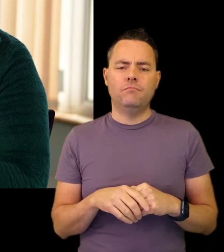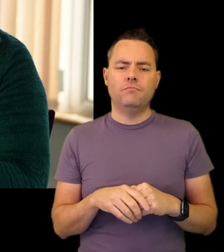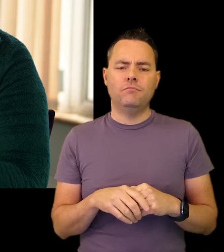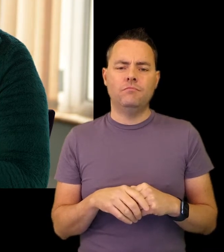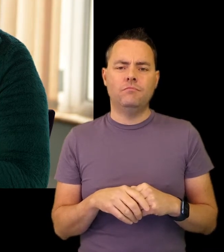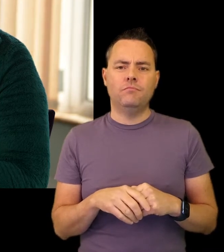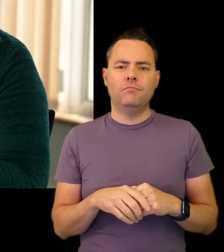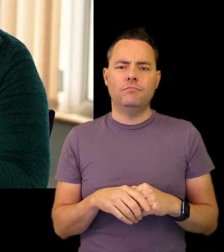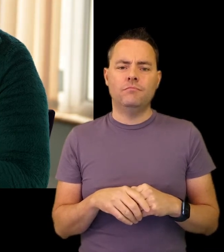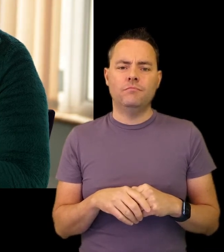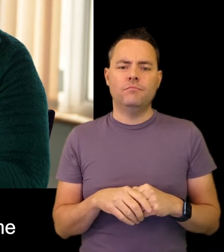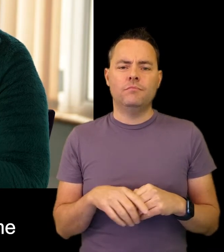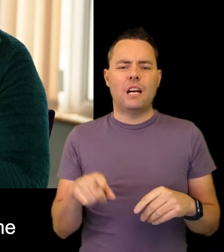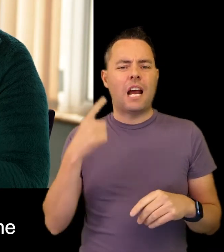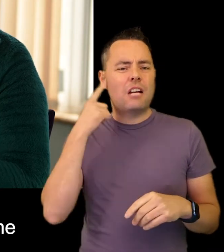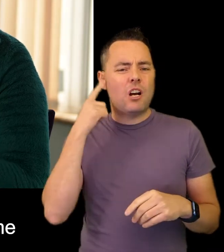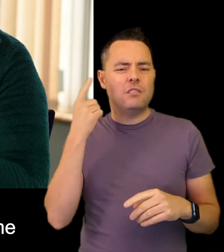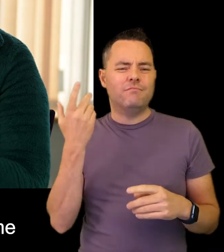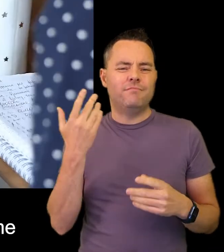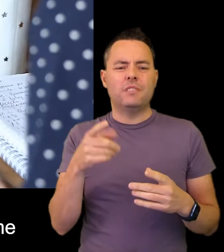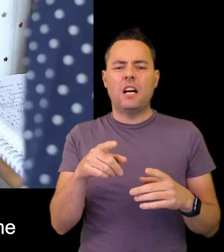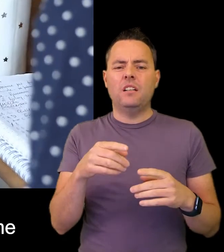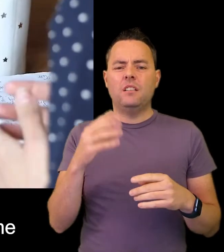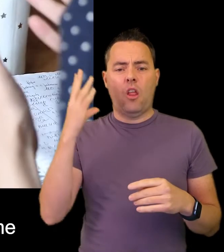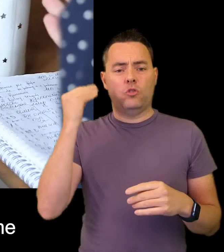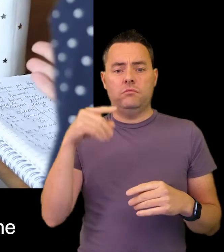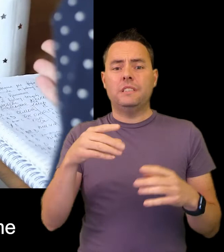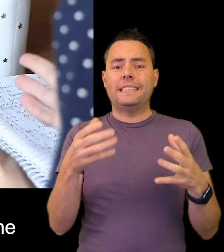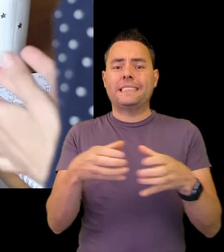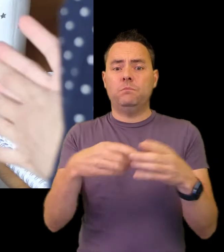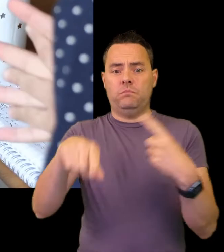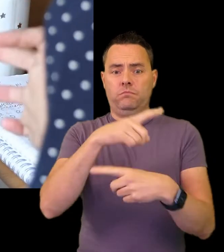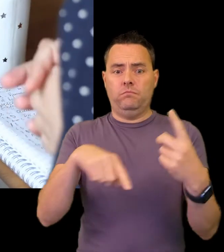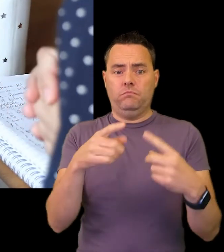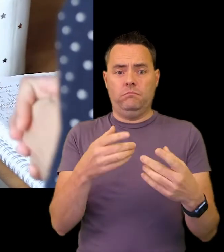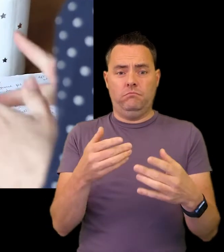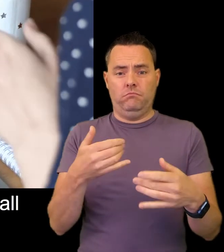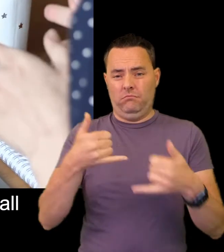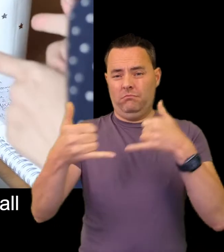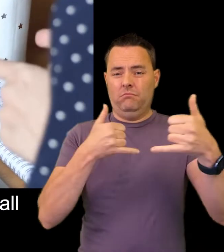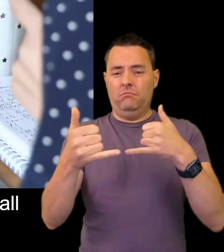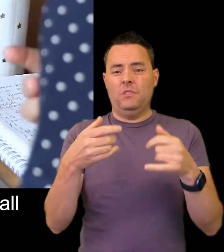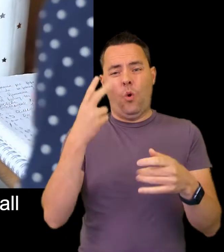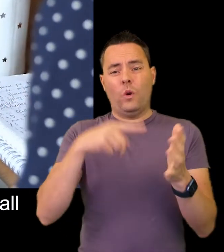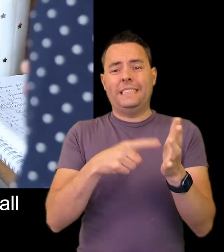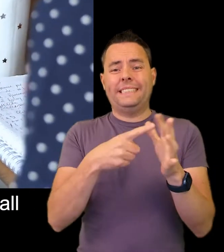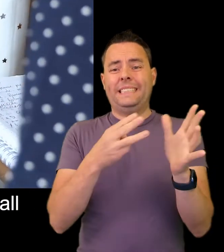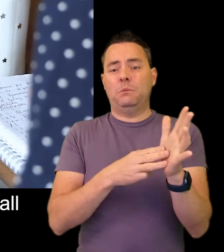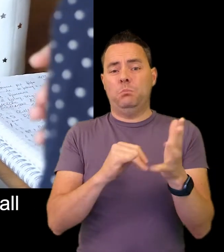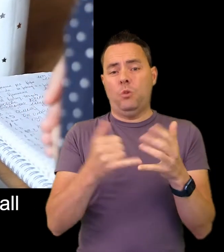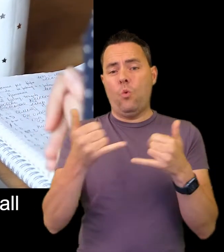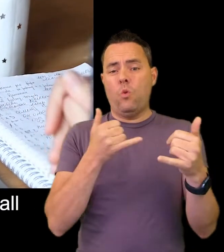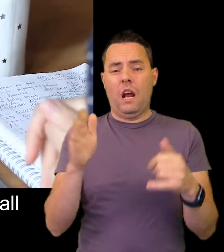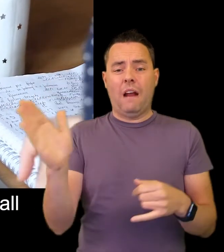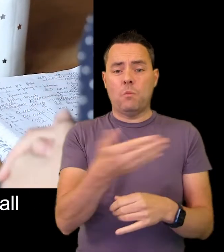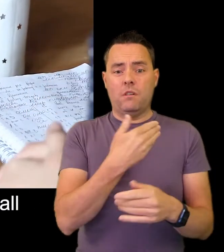And bizarrely, with a hearing loss, Teams calls have actually helped me. Because when you're on a Teams